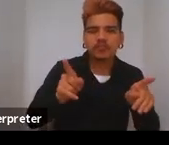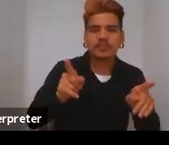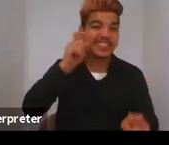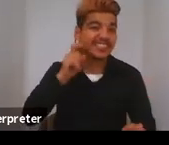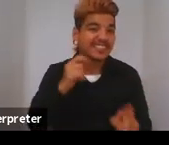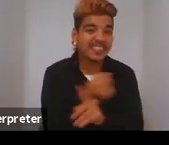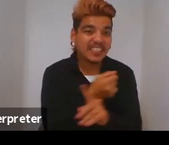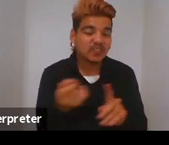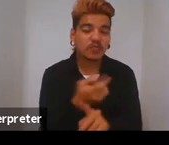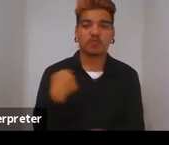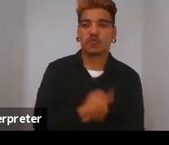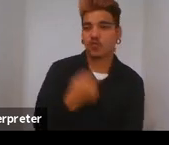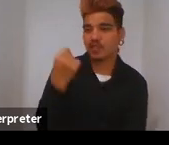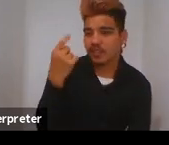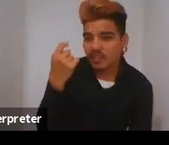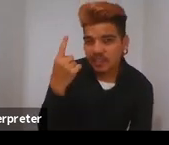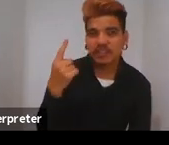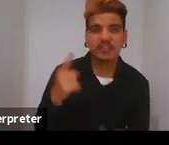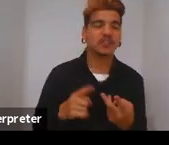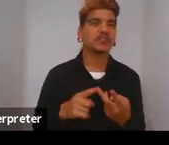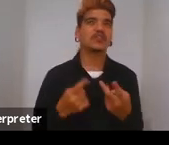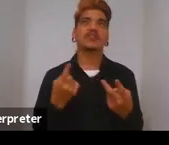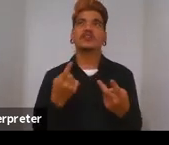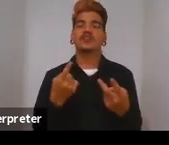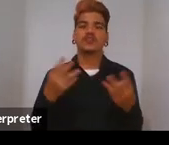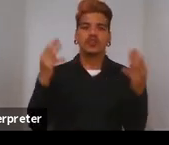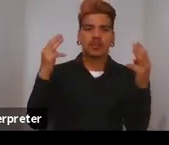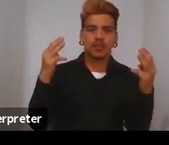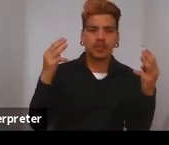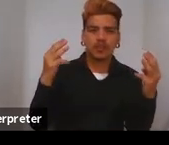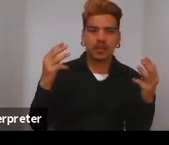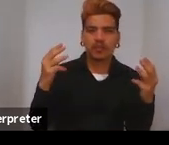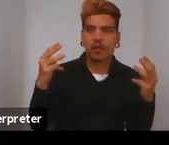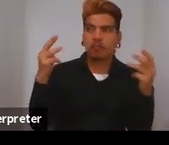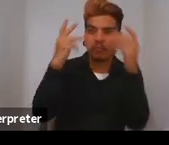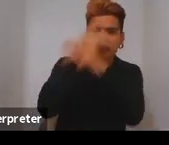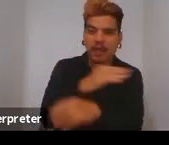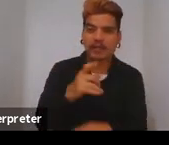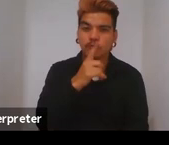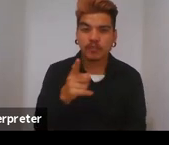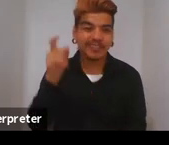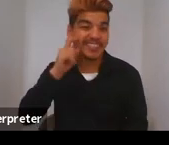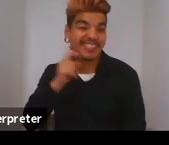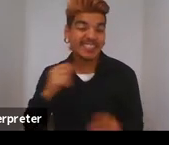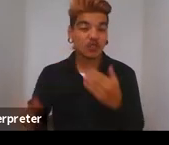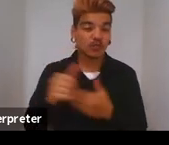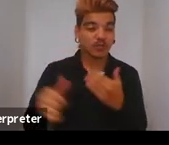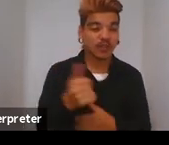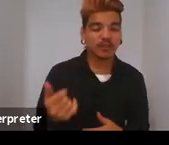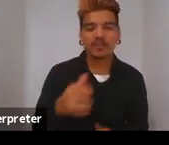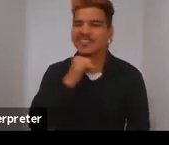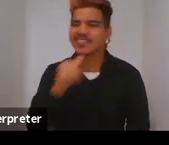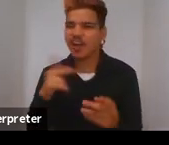going to understand the myths and realities of sexual violence. I have a lot of videos that, although not